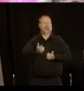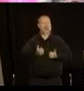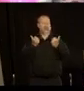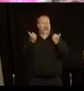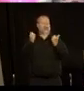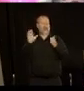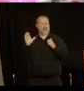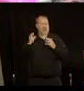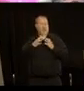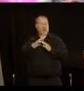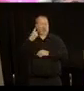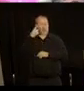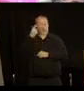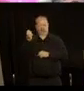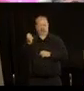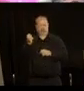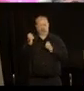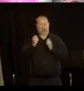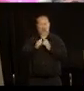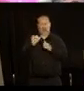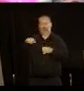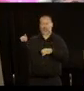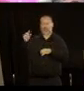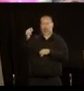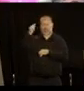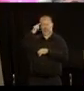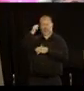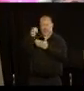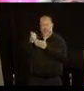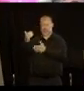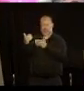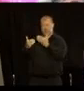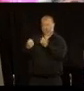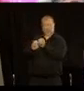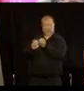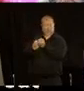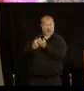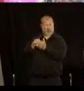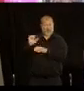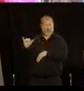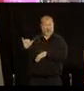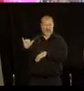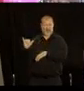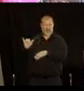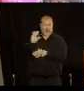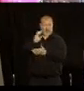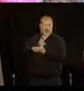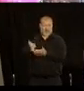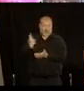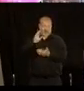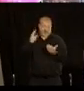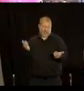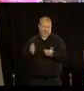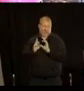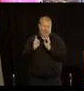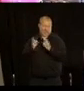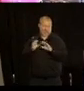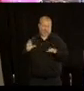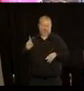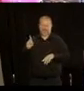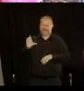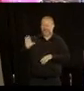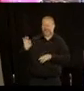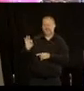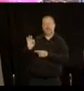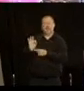the American dream. And without them, without their leadership and support, we would not be able to do what we do at the Department of Children and